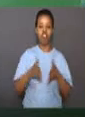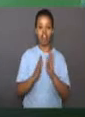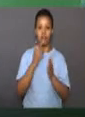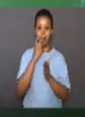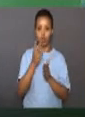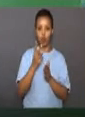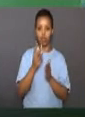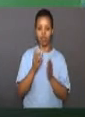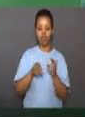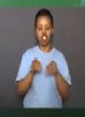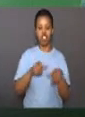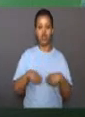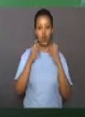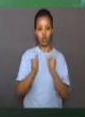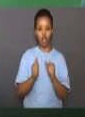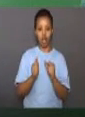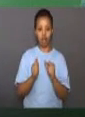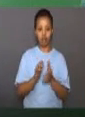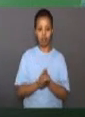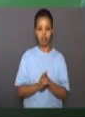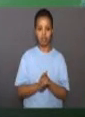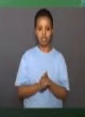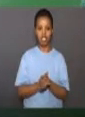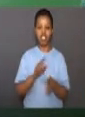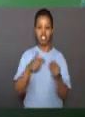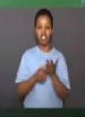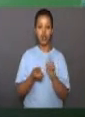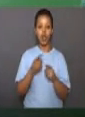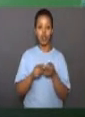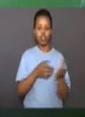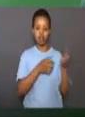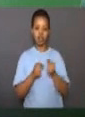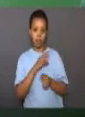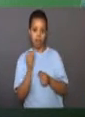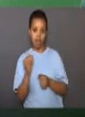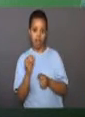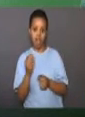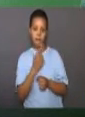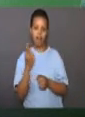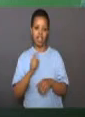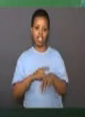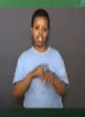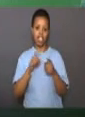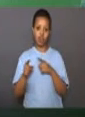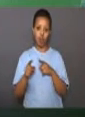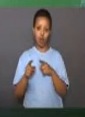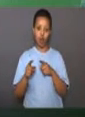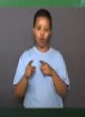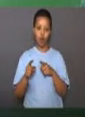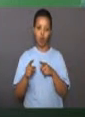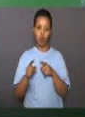mate, attract a partner, and, in some instances, warn off a